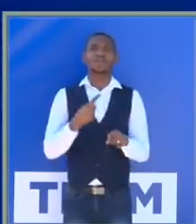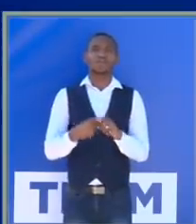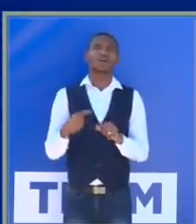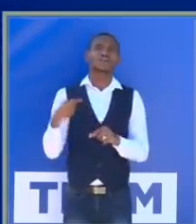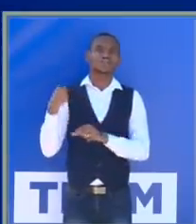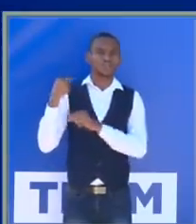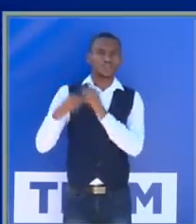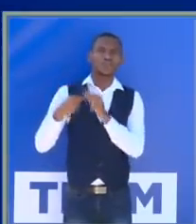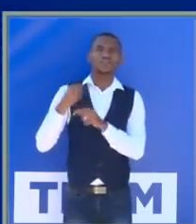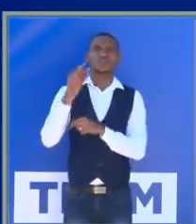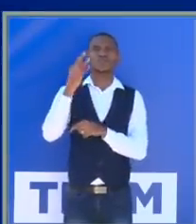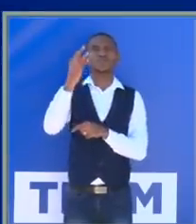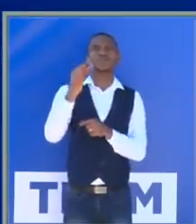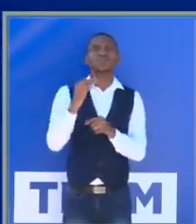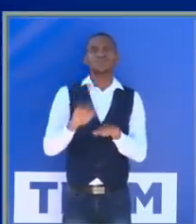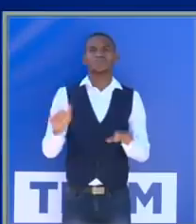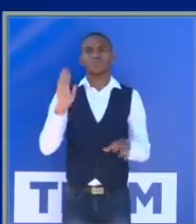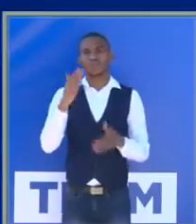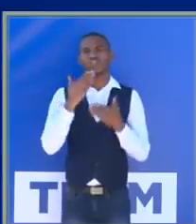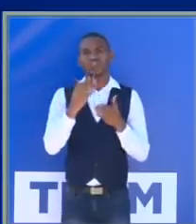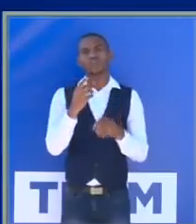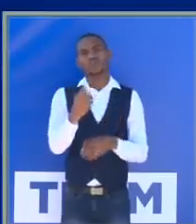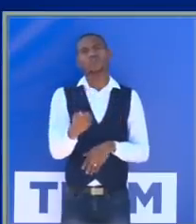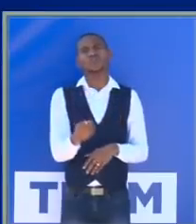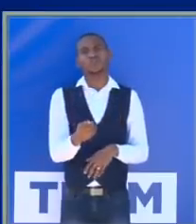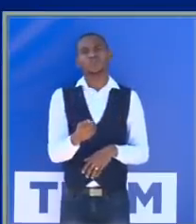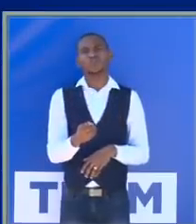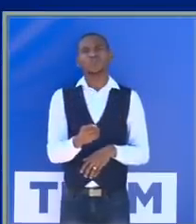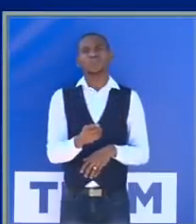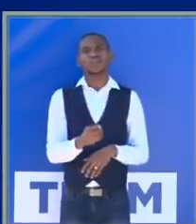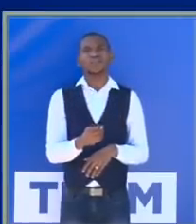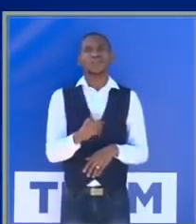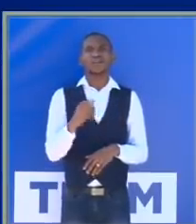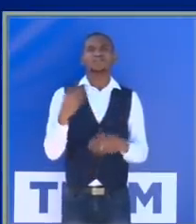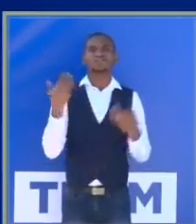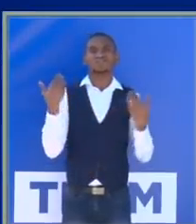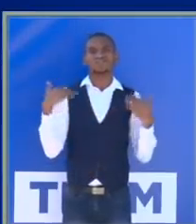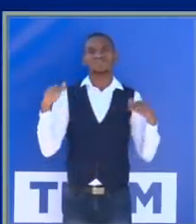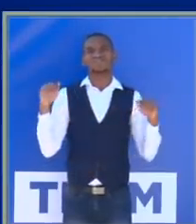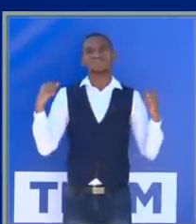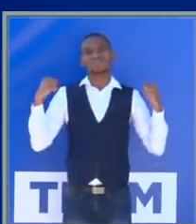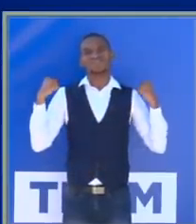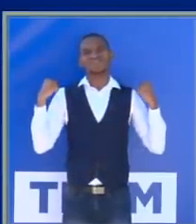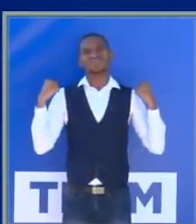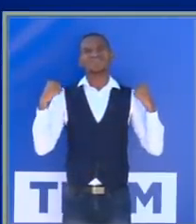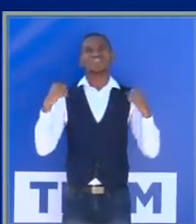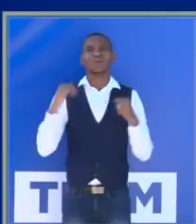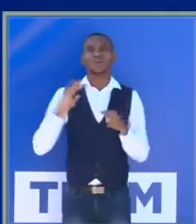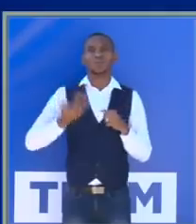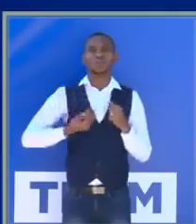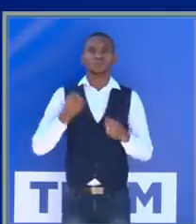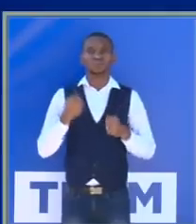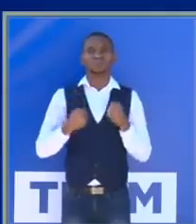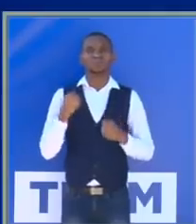you. Let me take one hero in South Africa. Caster Semenya is showing our